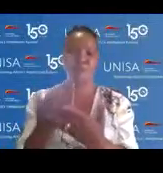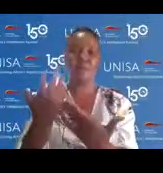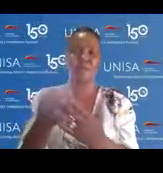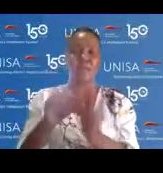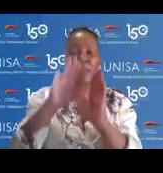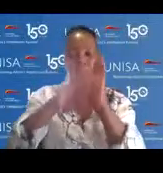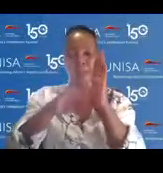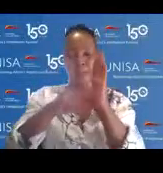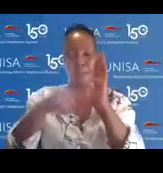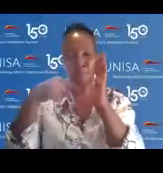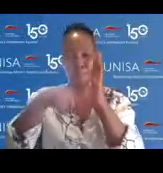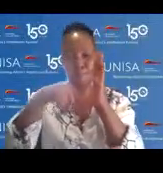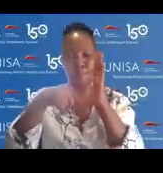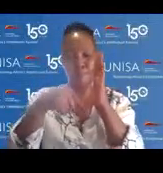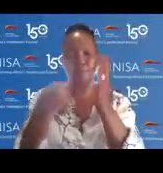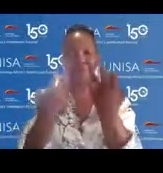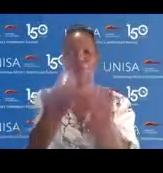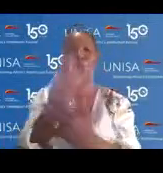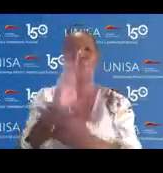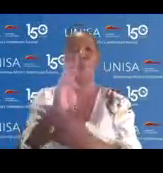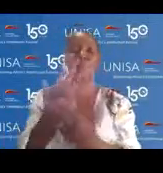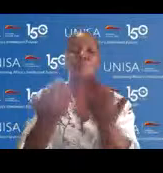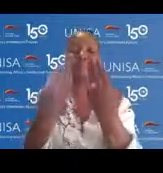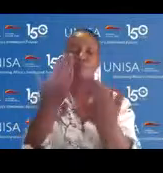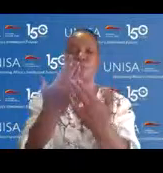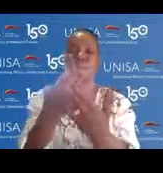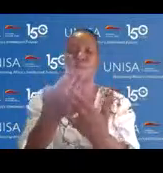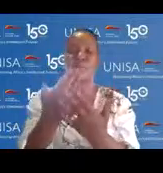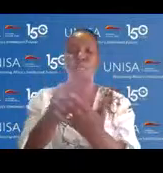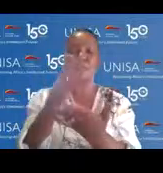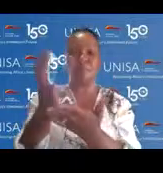okay, or I can save it onto my